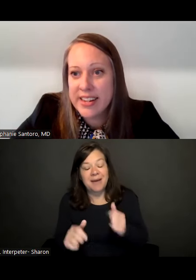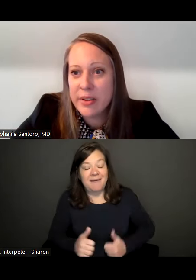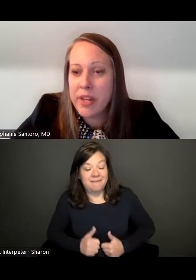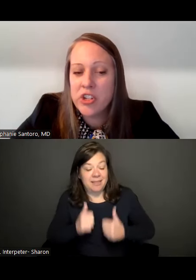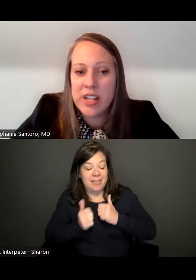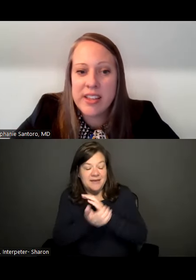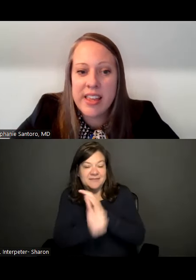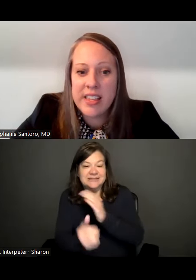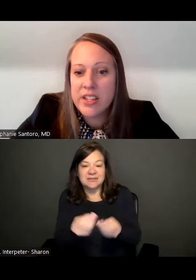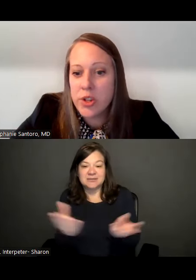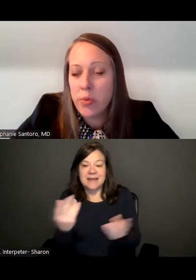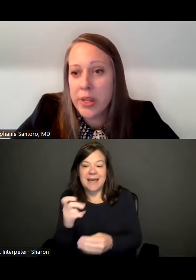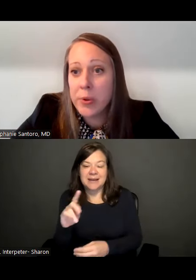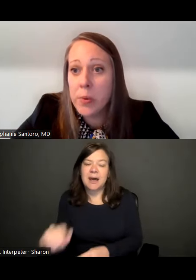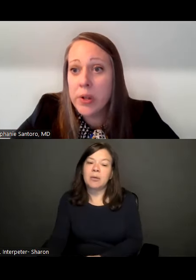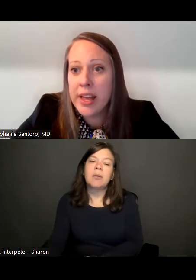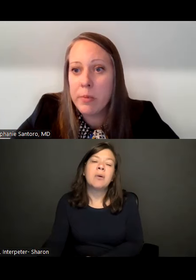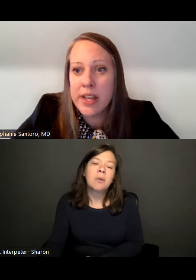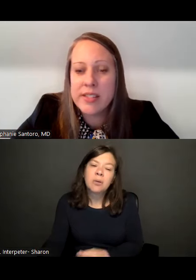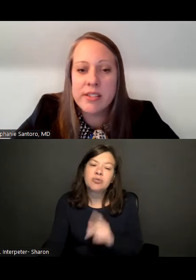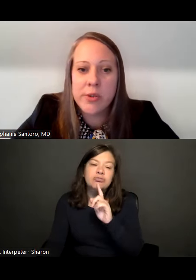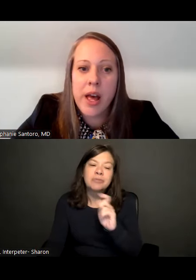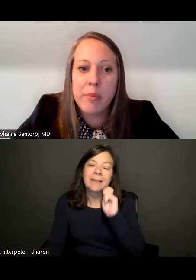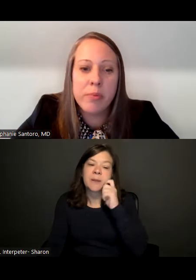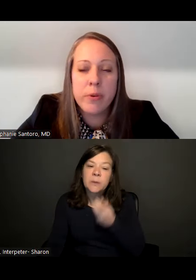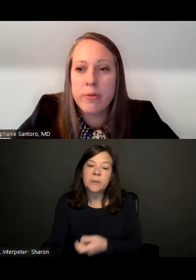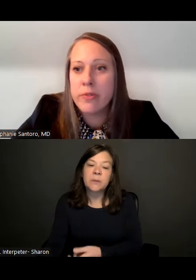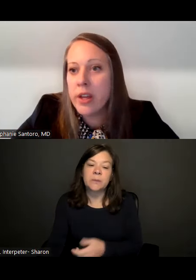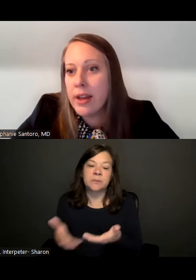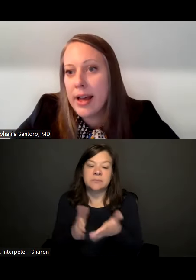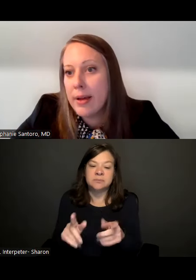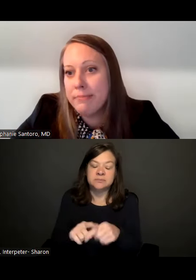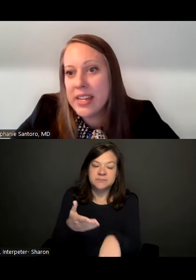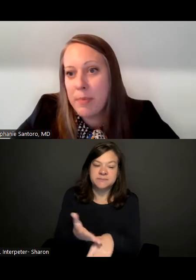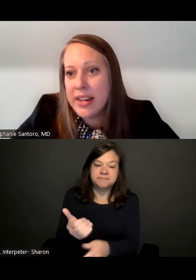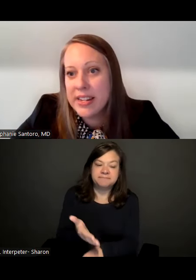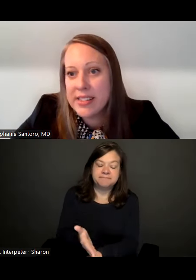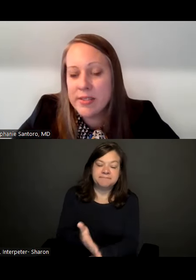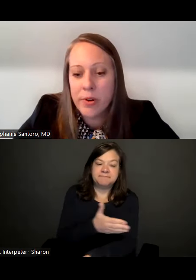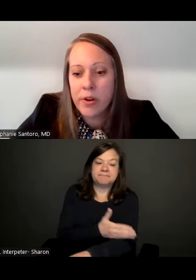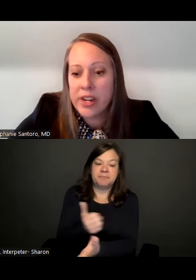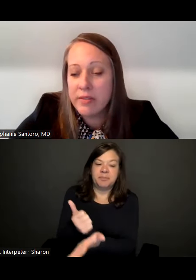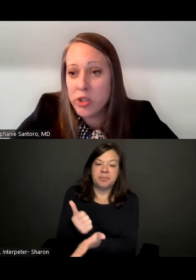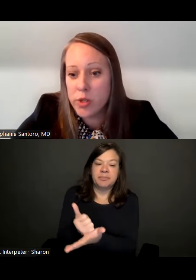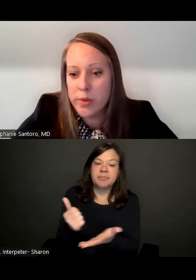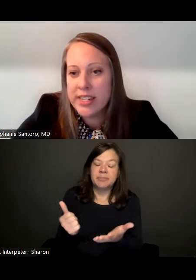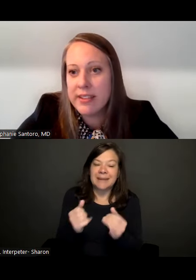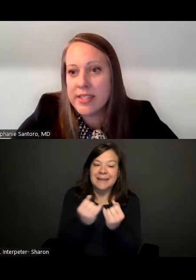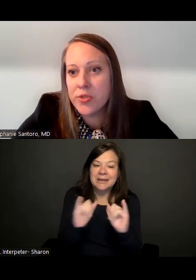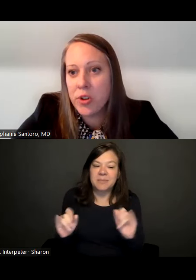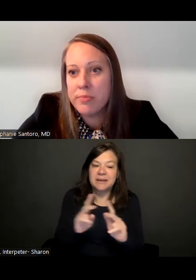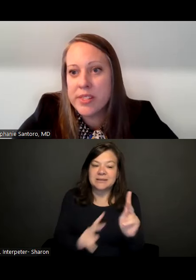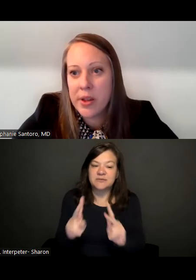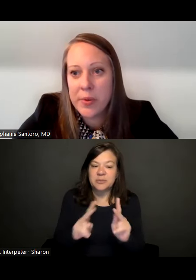always like to mention. I think these are really cool and ways to help improve independence for individuals with